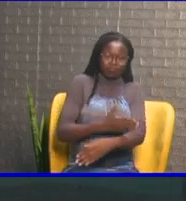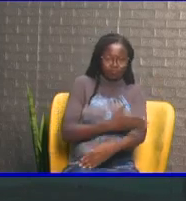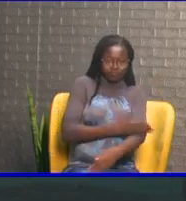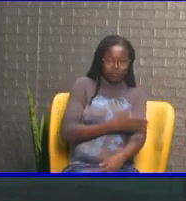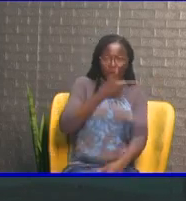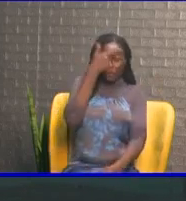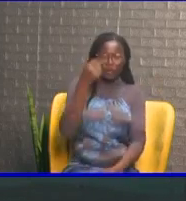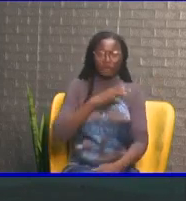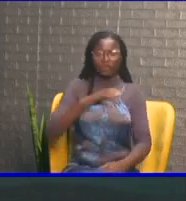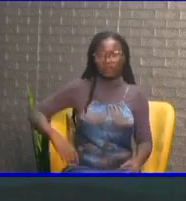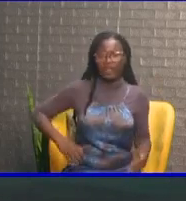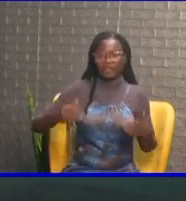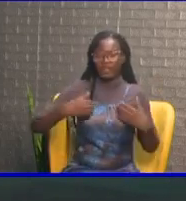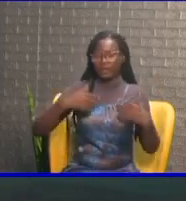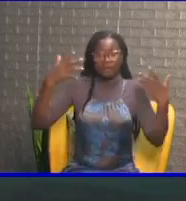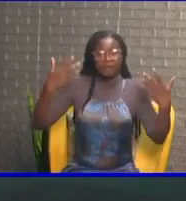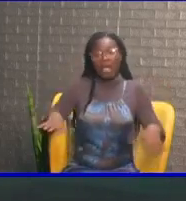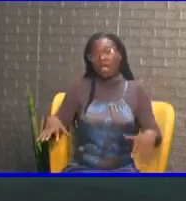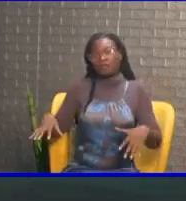Passover, has been sacrificed for us.